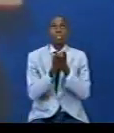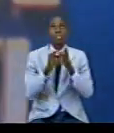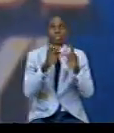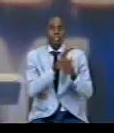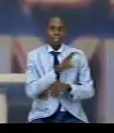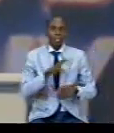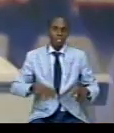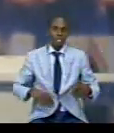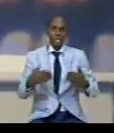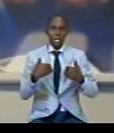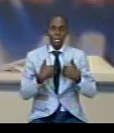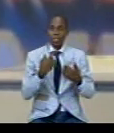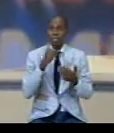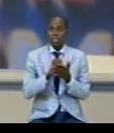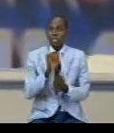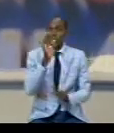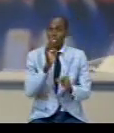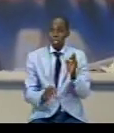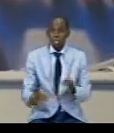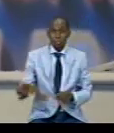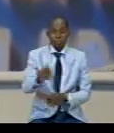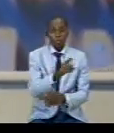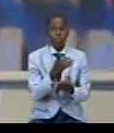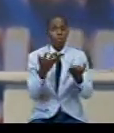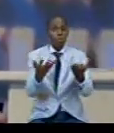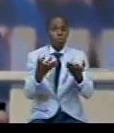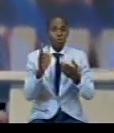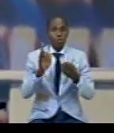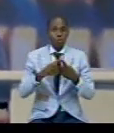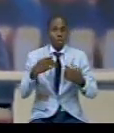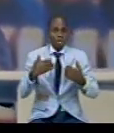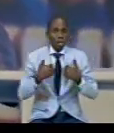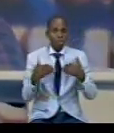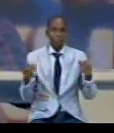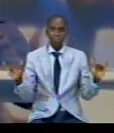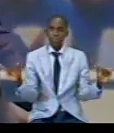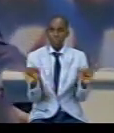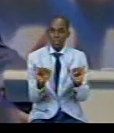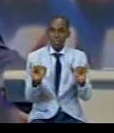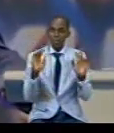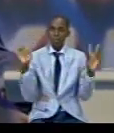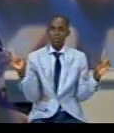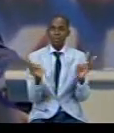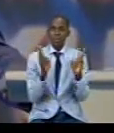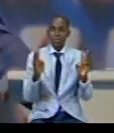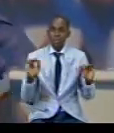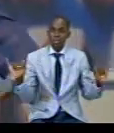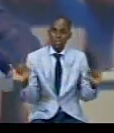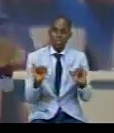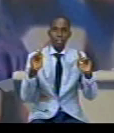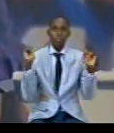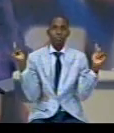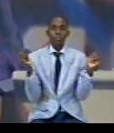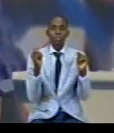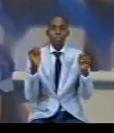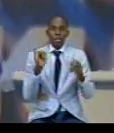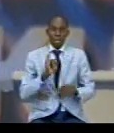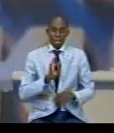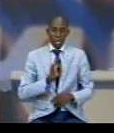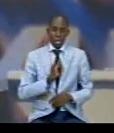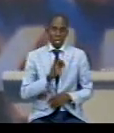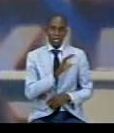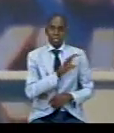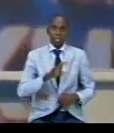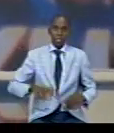you want to have the same victory and the same triumph I have,